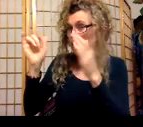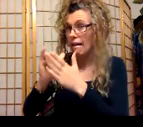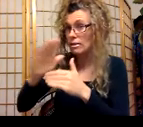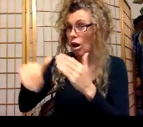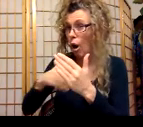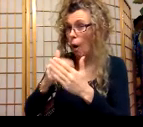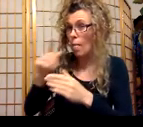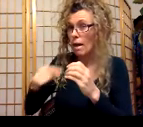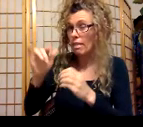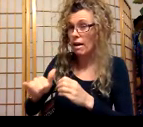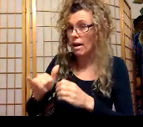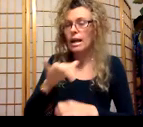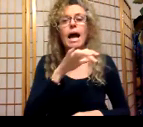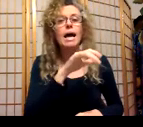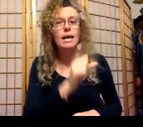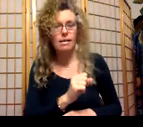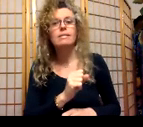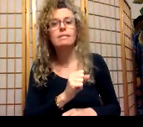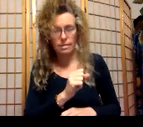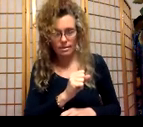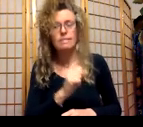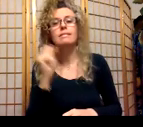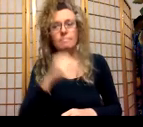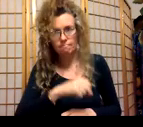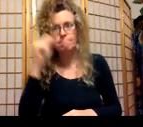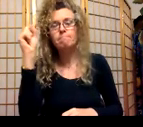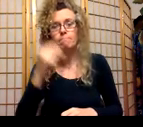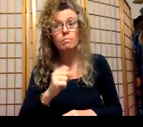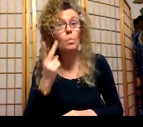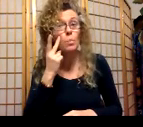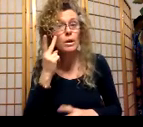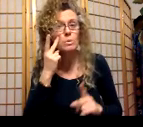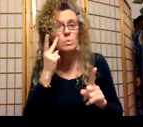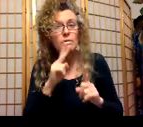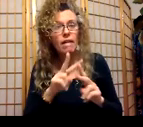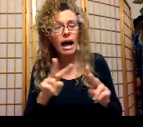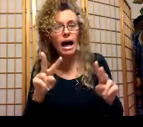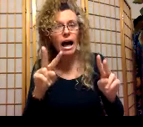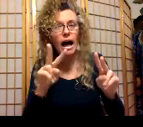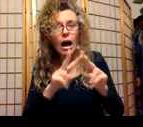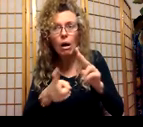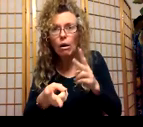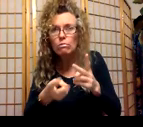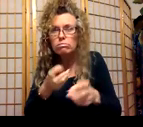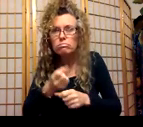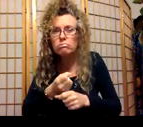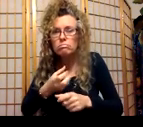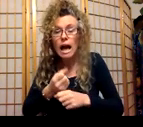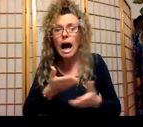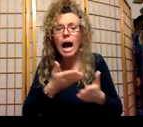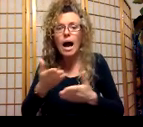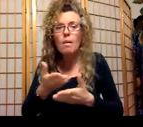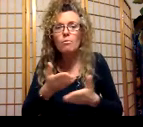all about. Yes, very much so. So when you see how this value extraction, I've brought an article